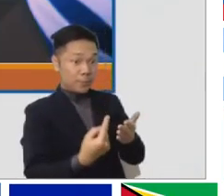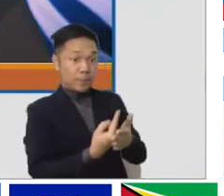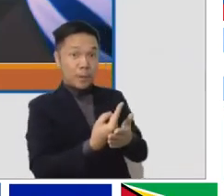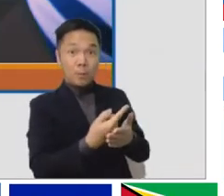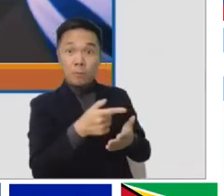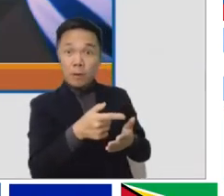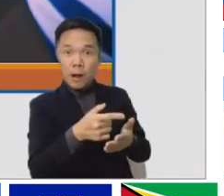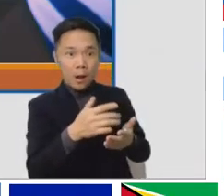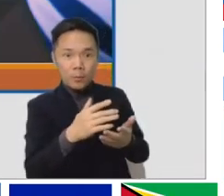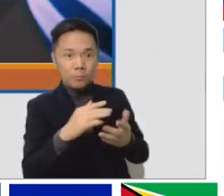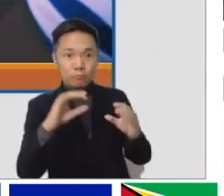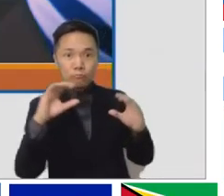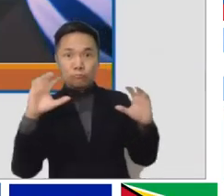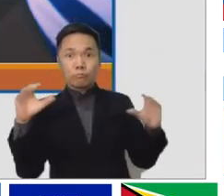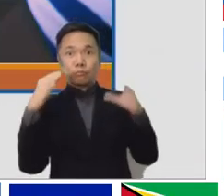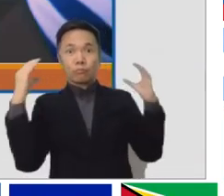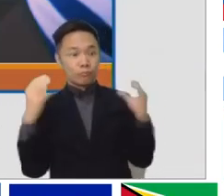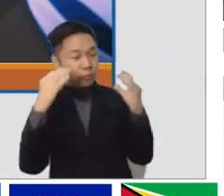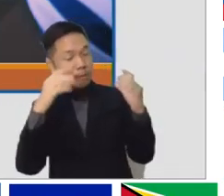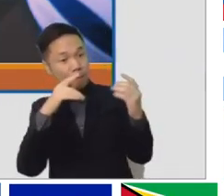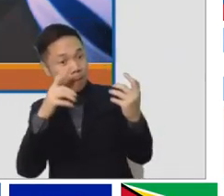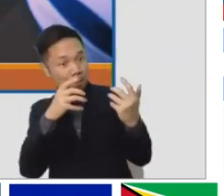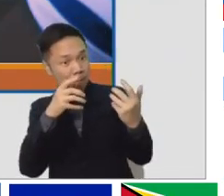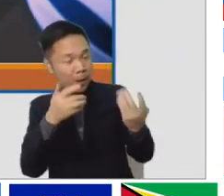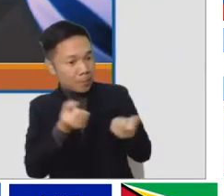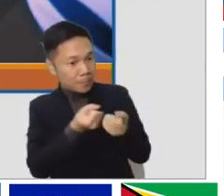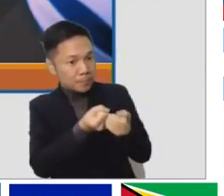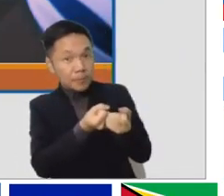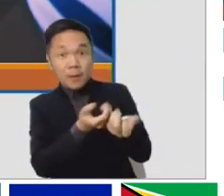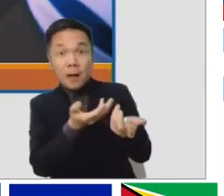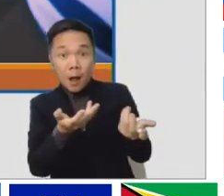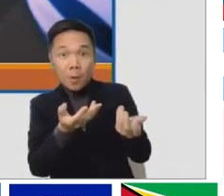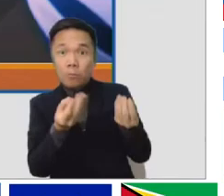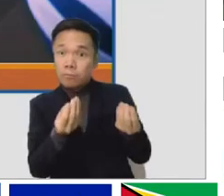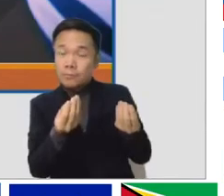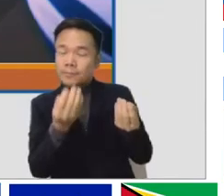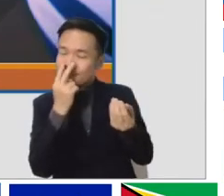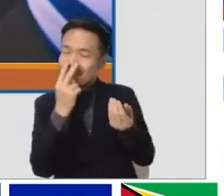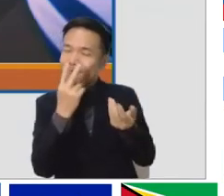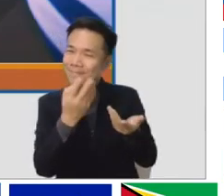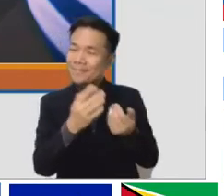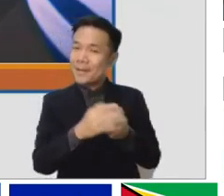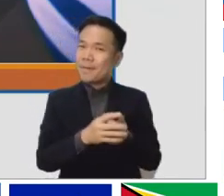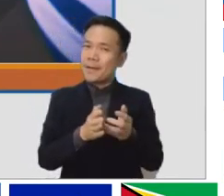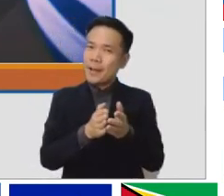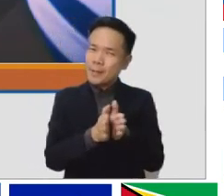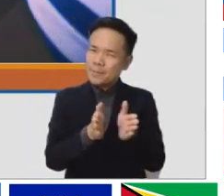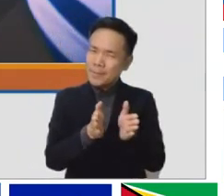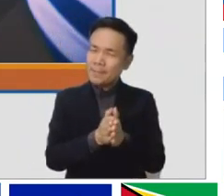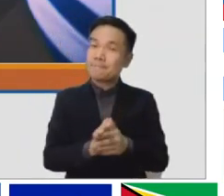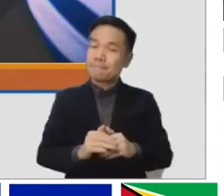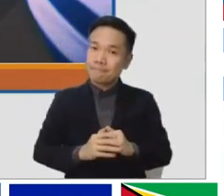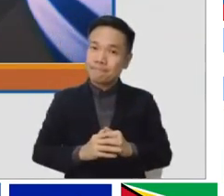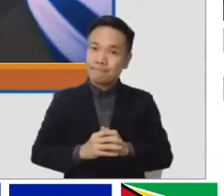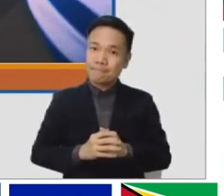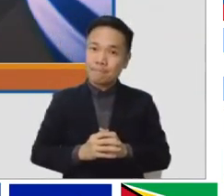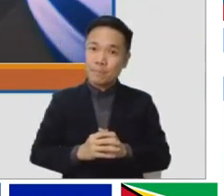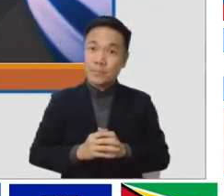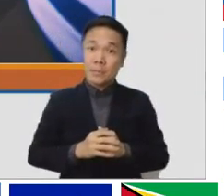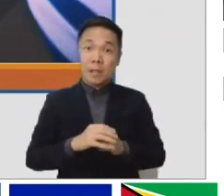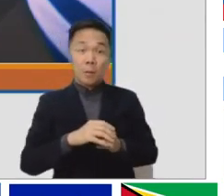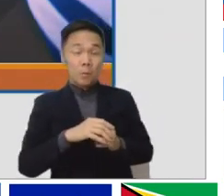Response. And this gives you a little idea of how we work. The incident management